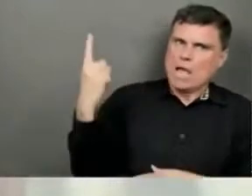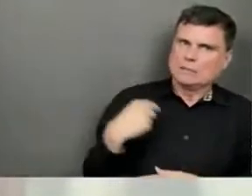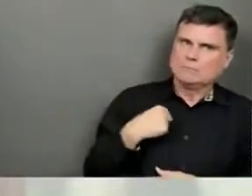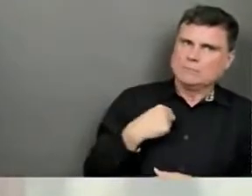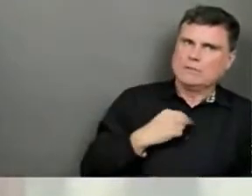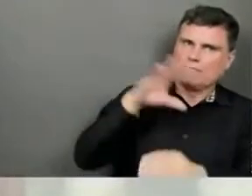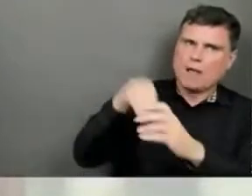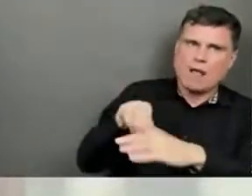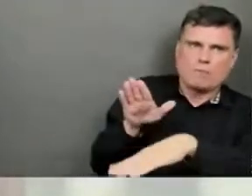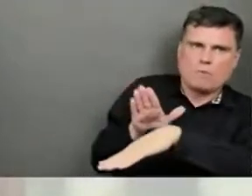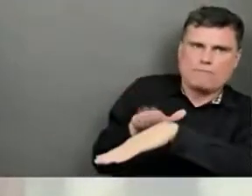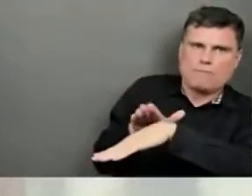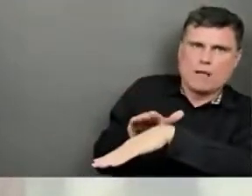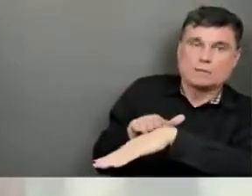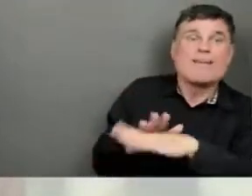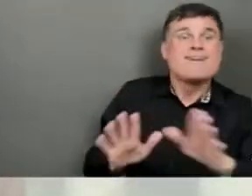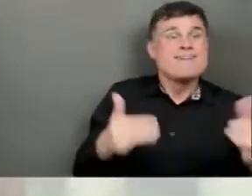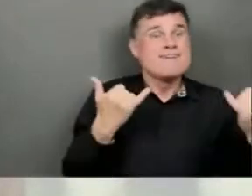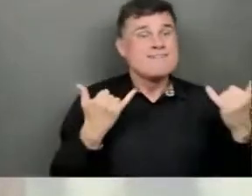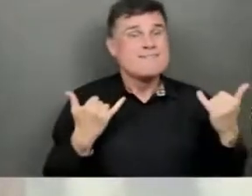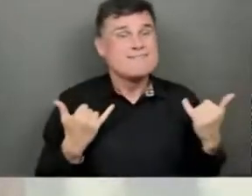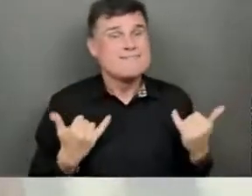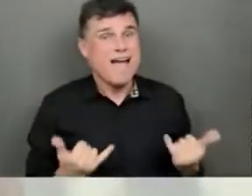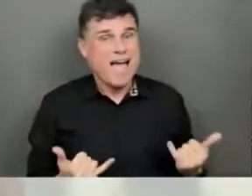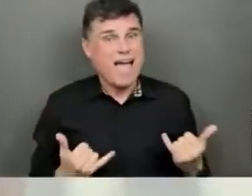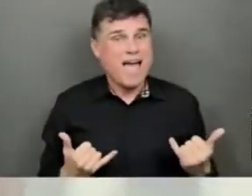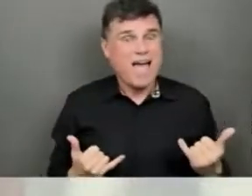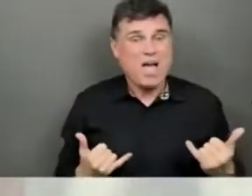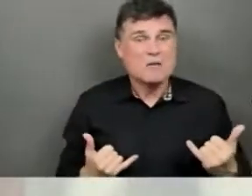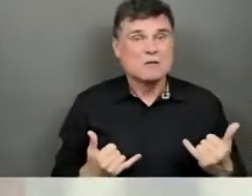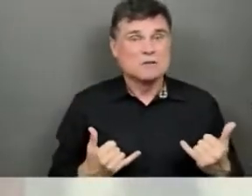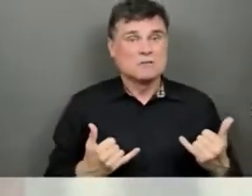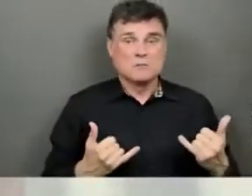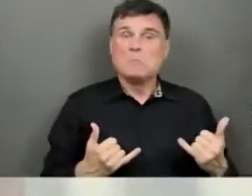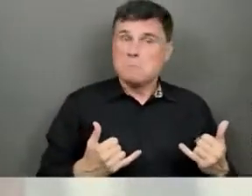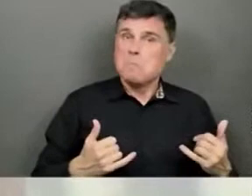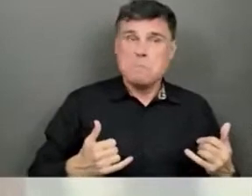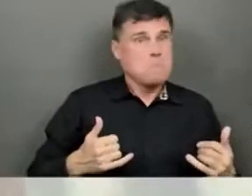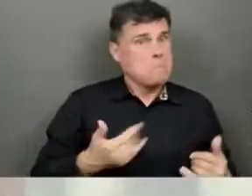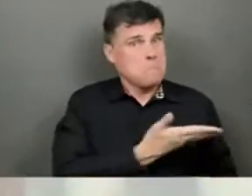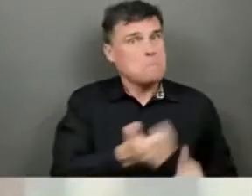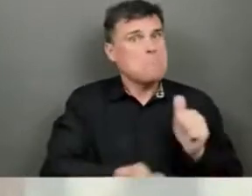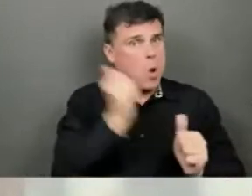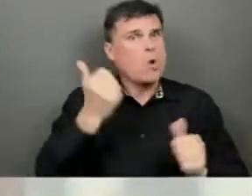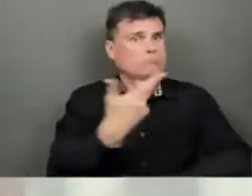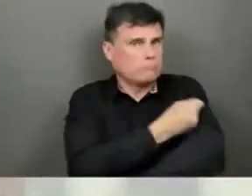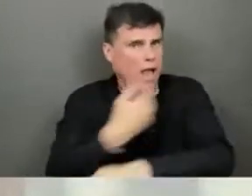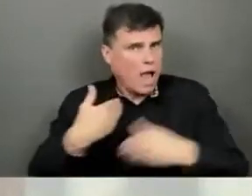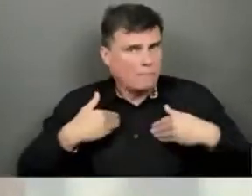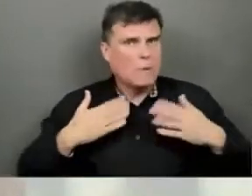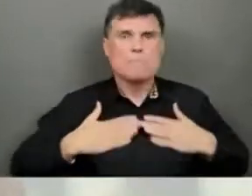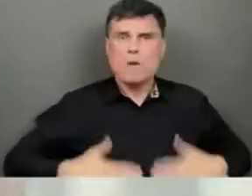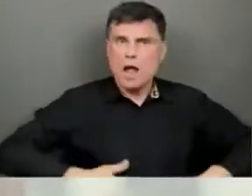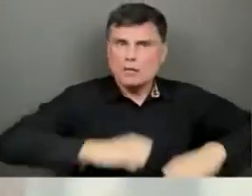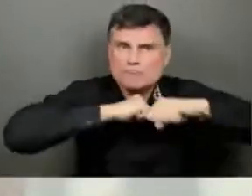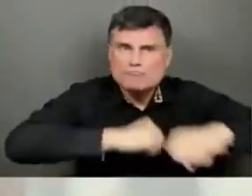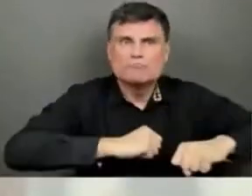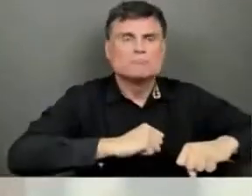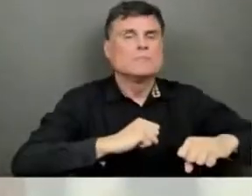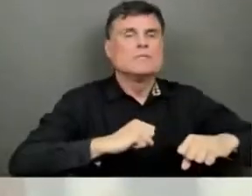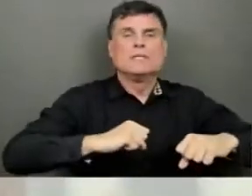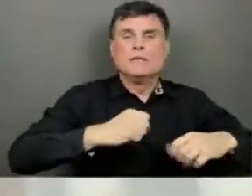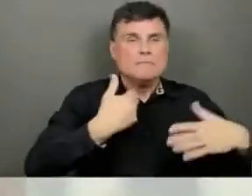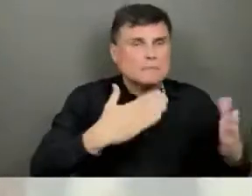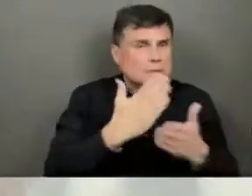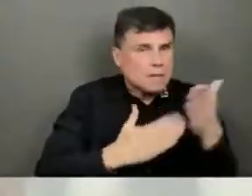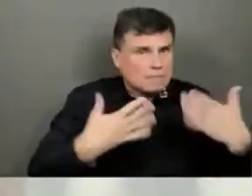now, given the high rates of immunization and given what we're seeing in terms of the population and the transmission of COVID.